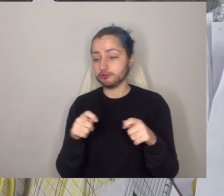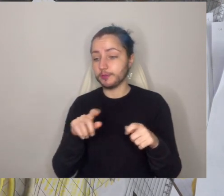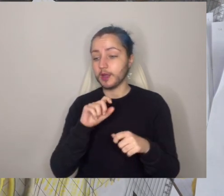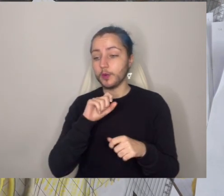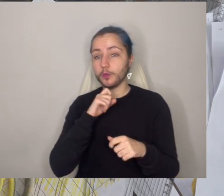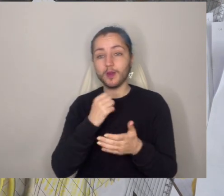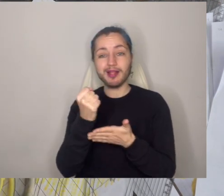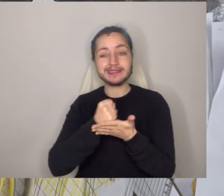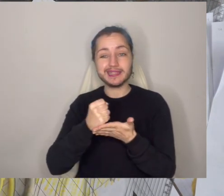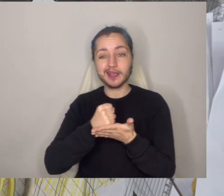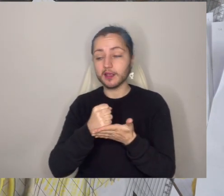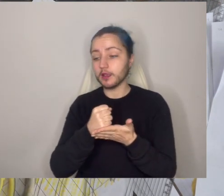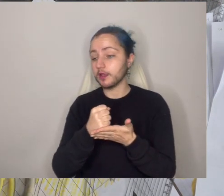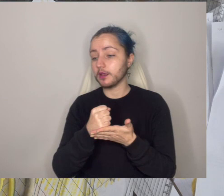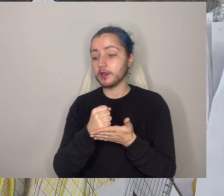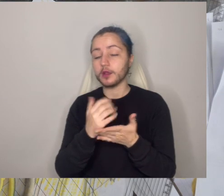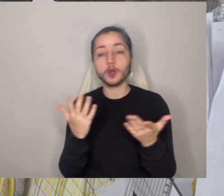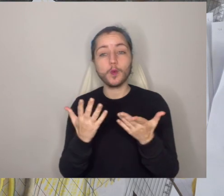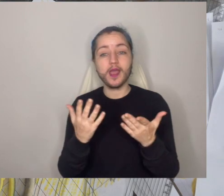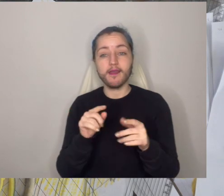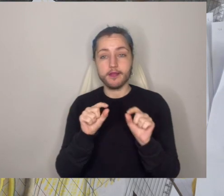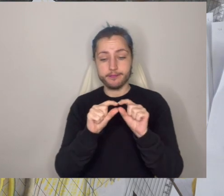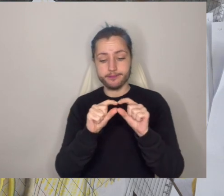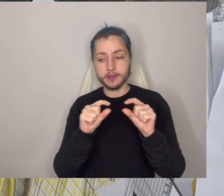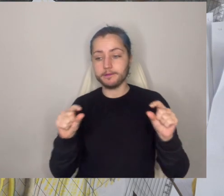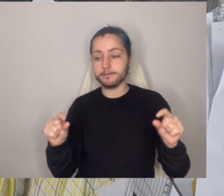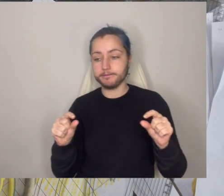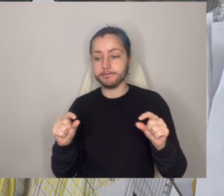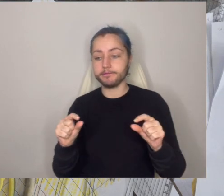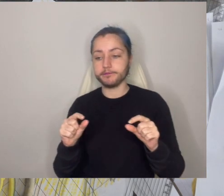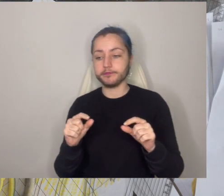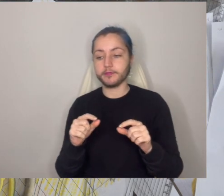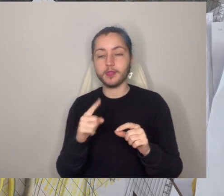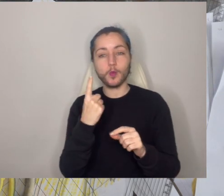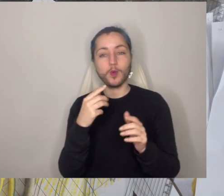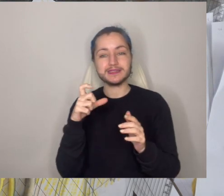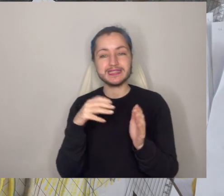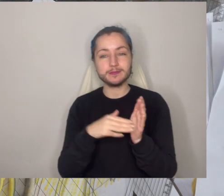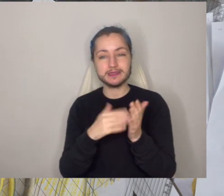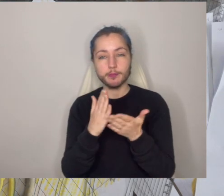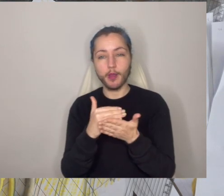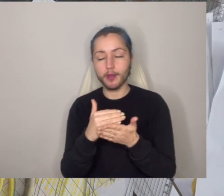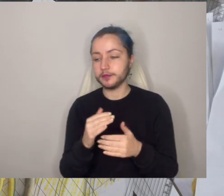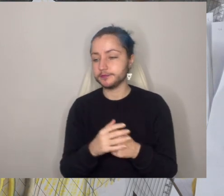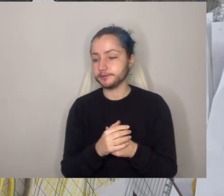basically, what you want is a sort of T shape, and it sort of sits up like that.